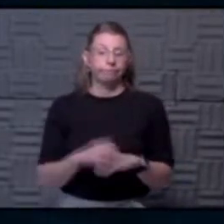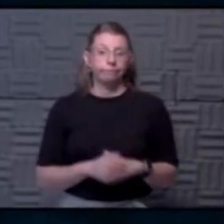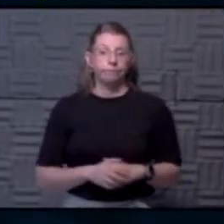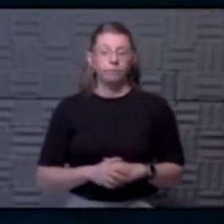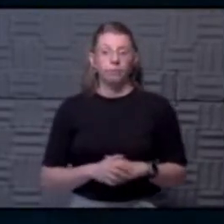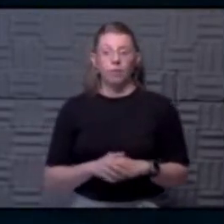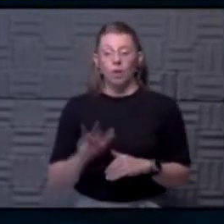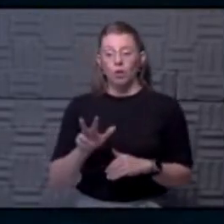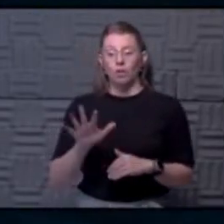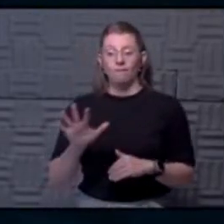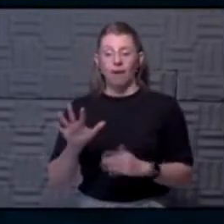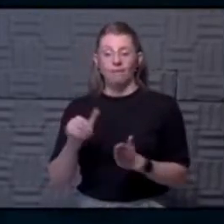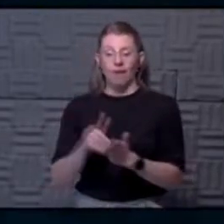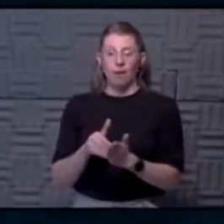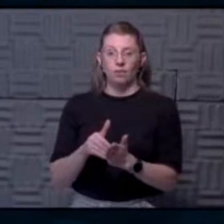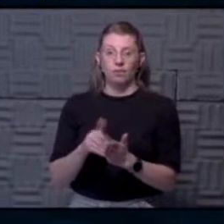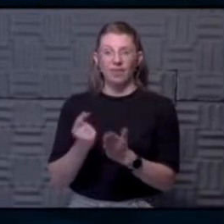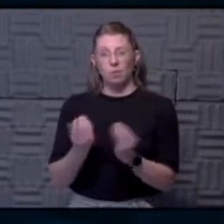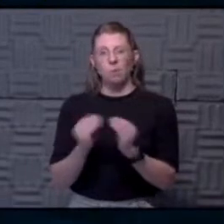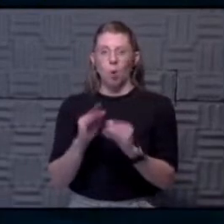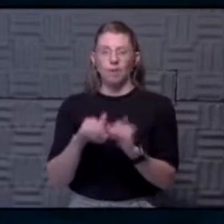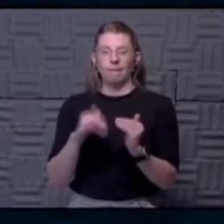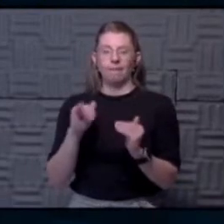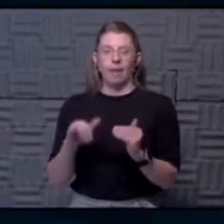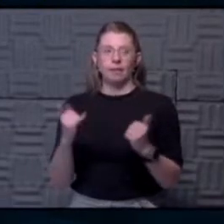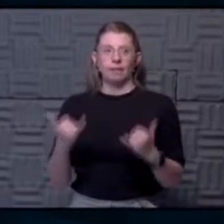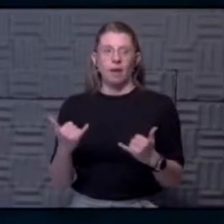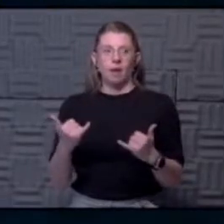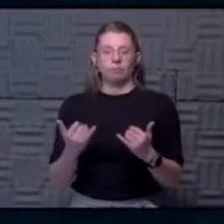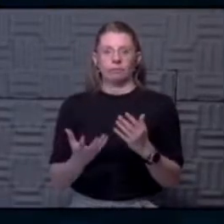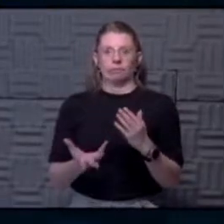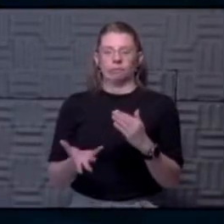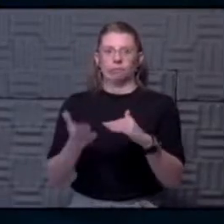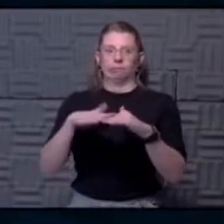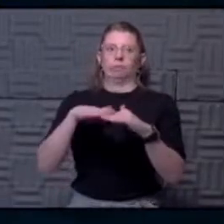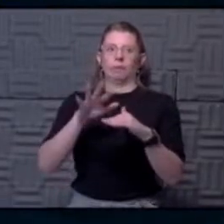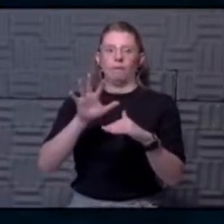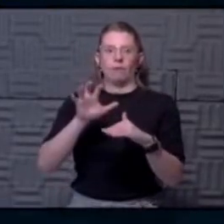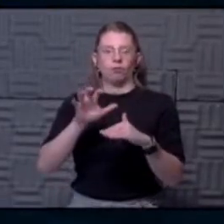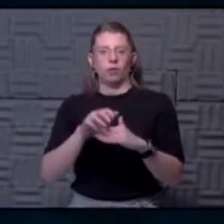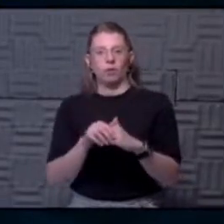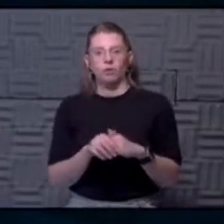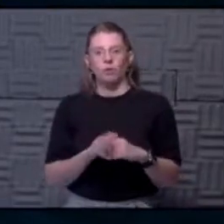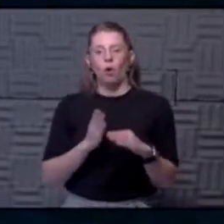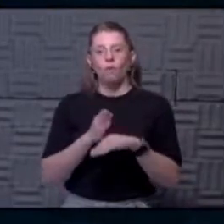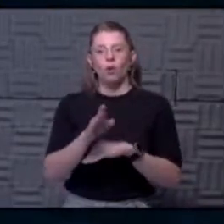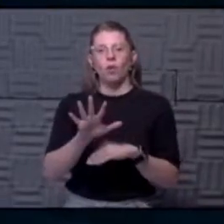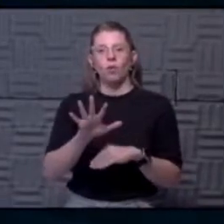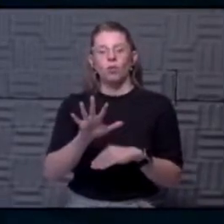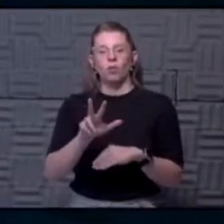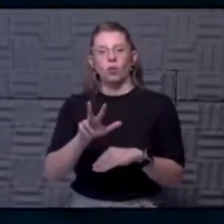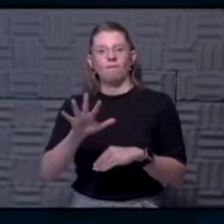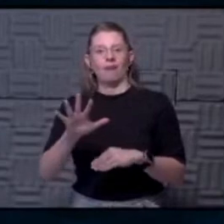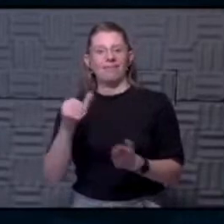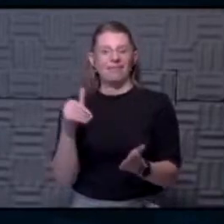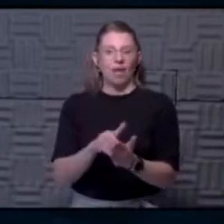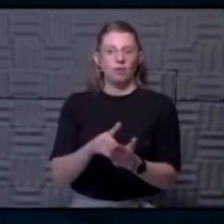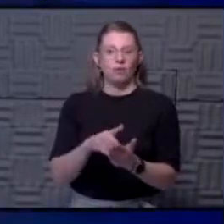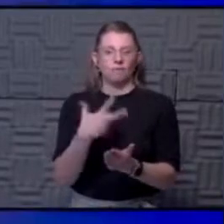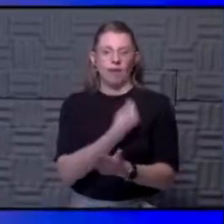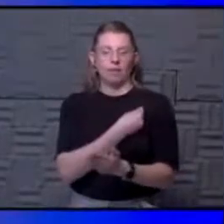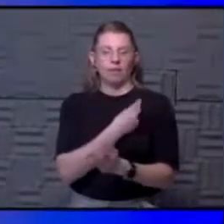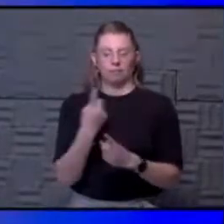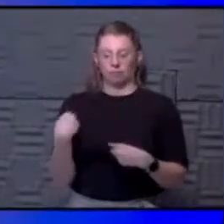And 35,000, actually a little bit more than that now, probably another 500. So over 35,000 vaccine doses administered here just in the